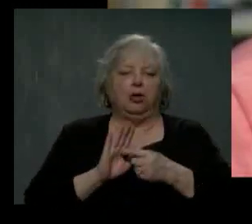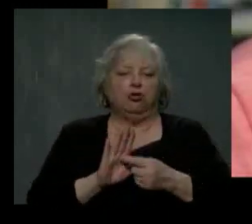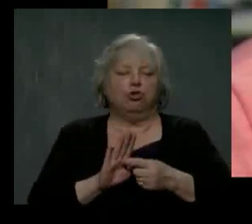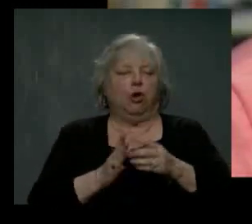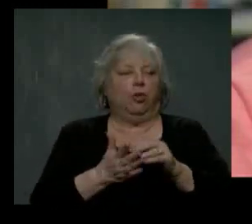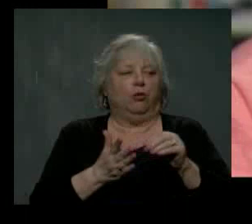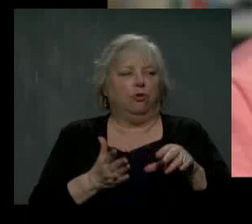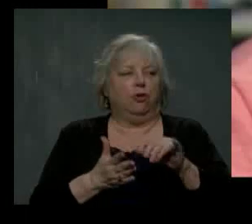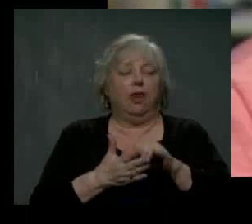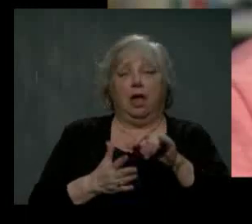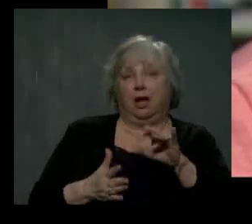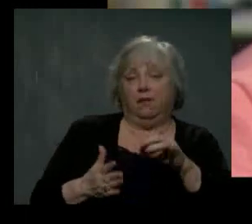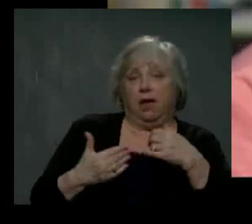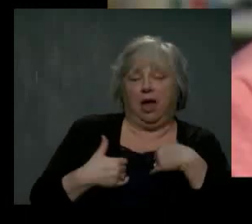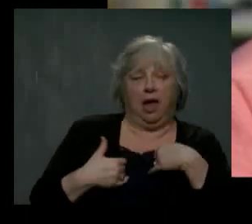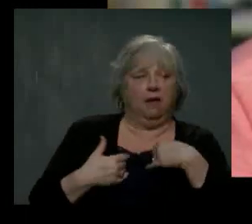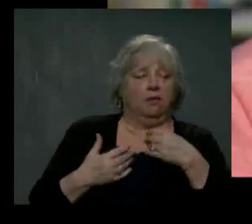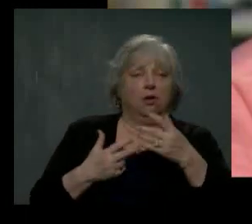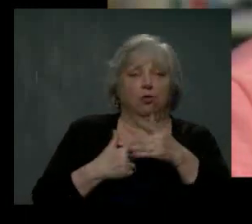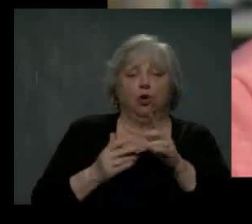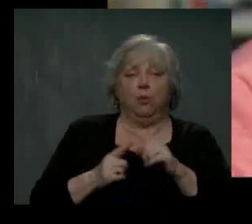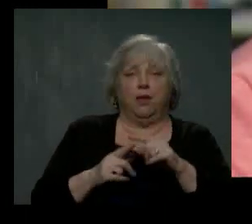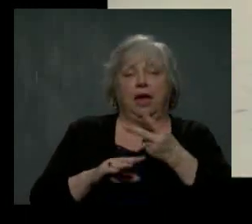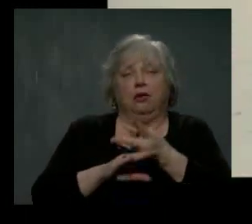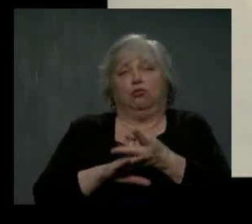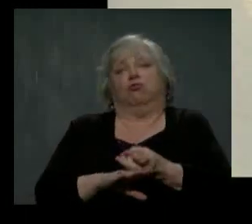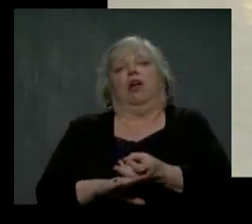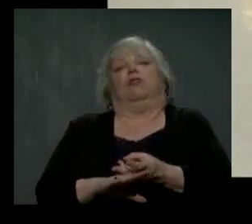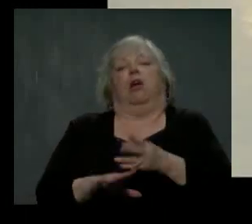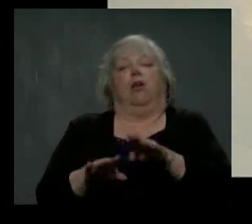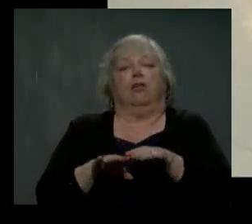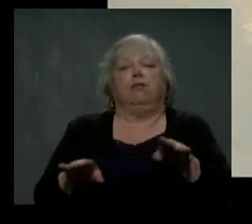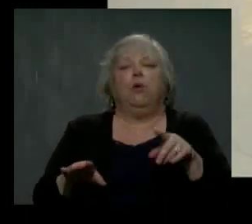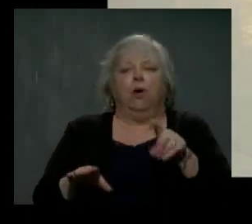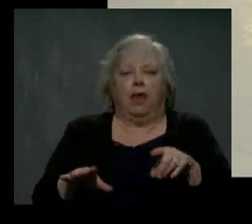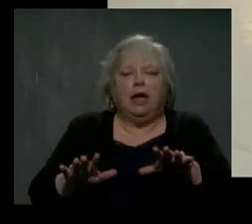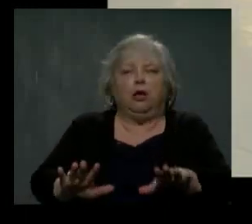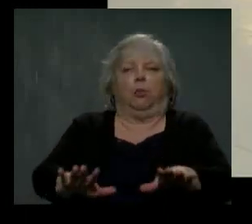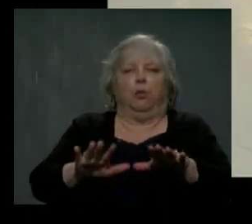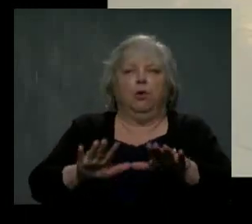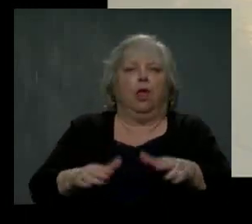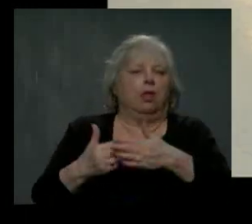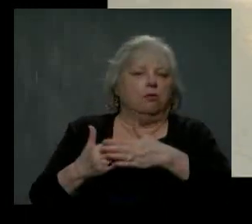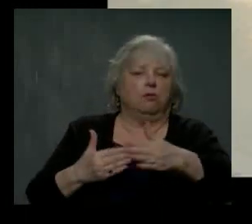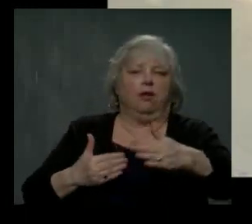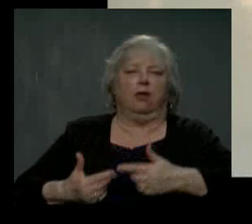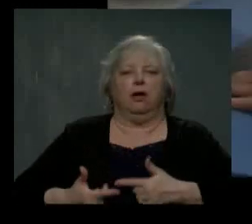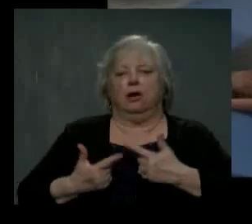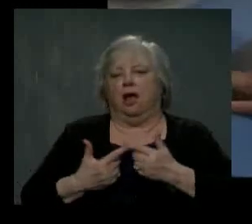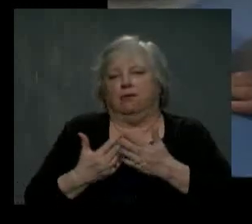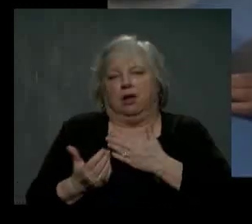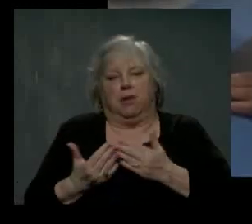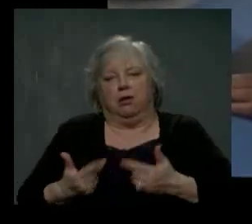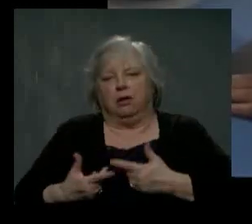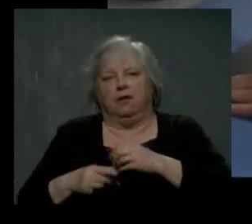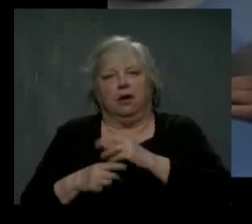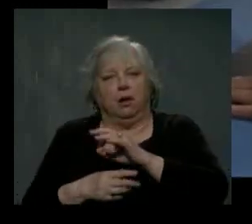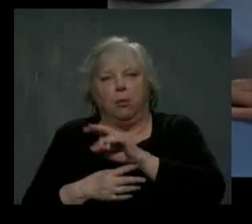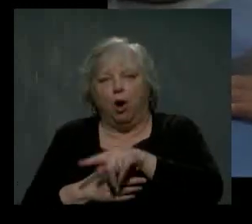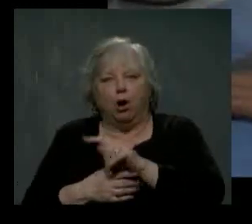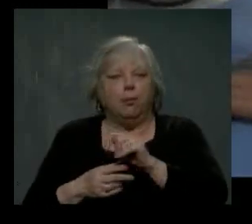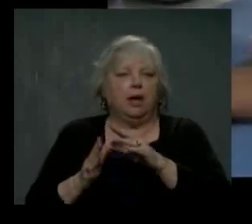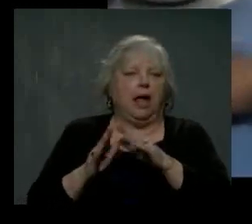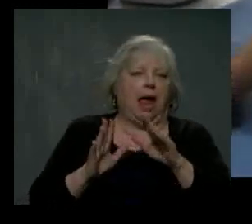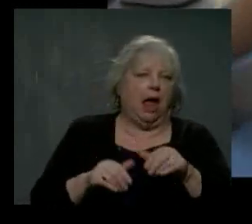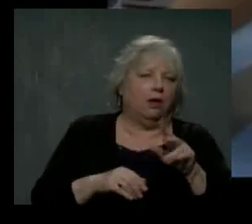that as long as they have room that they can stretch out on the floor, they can do this the rest of their life, whether they're in an apartment, a house,